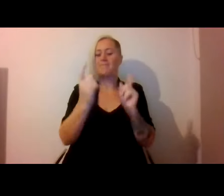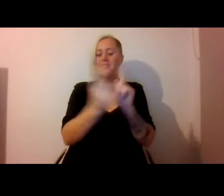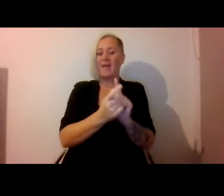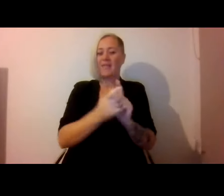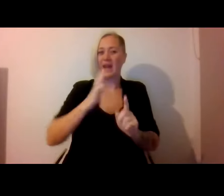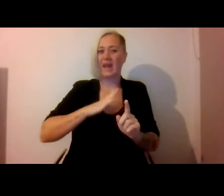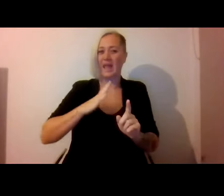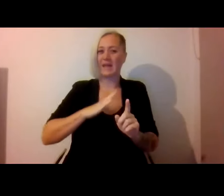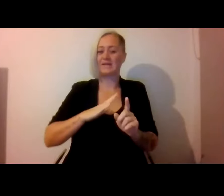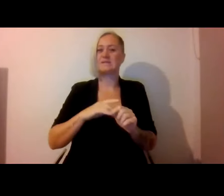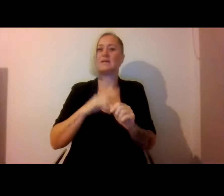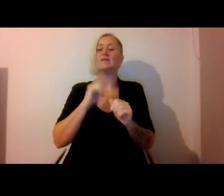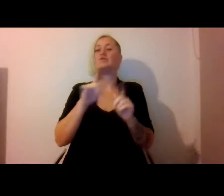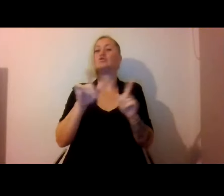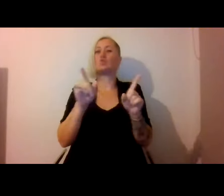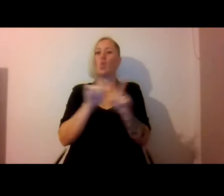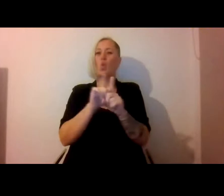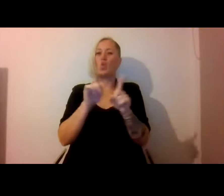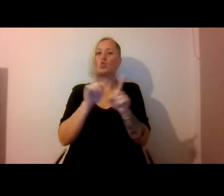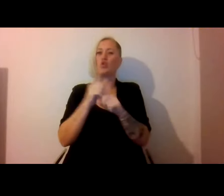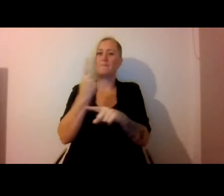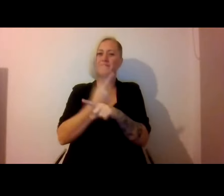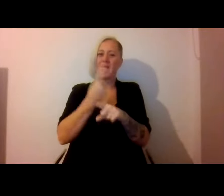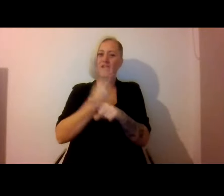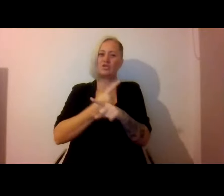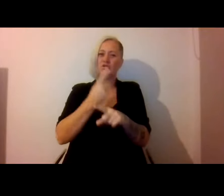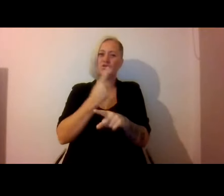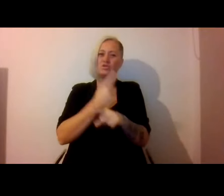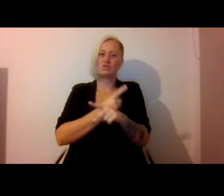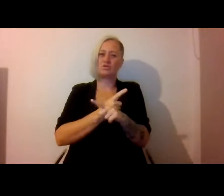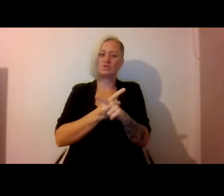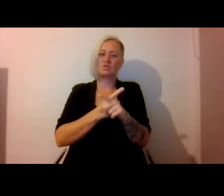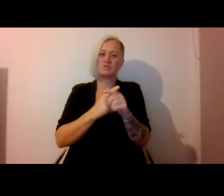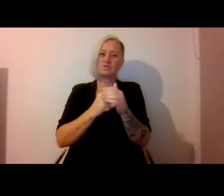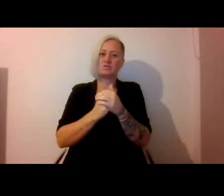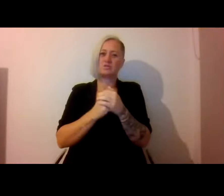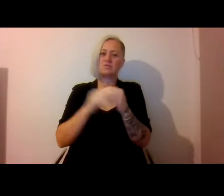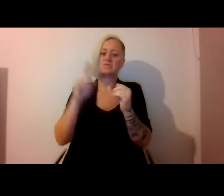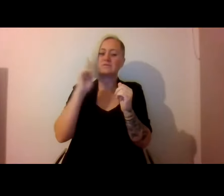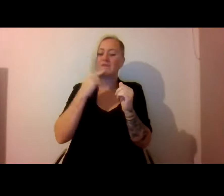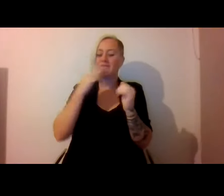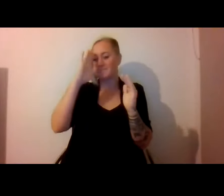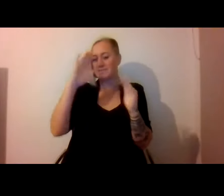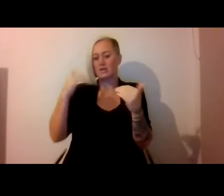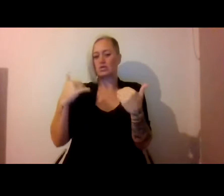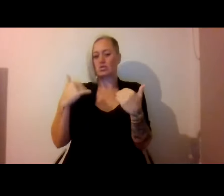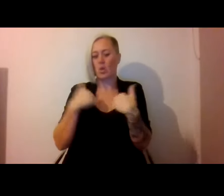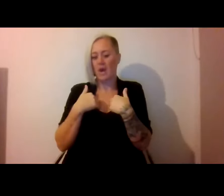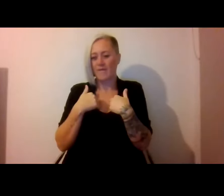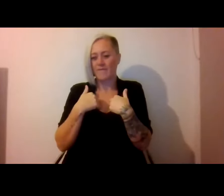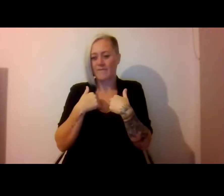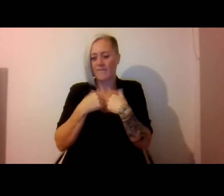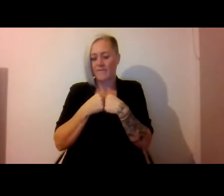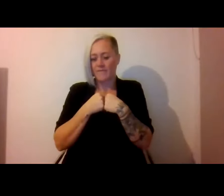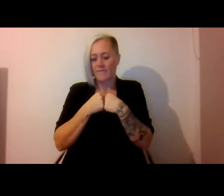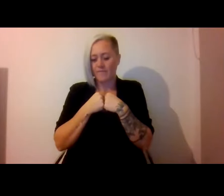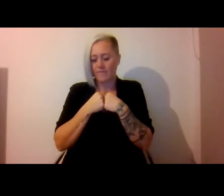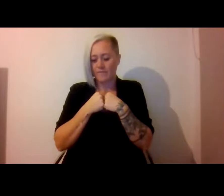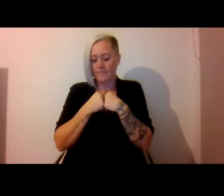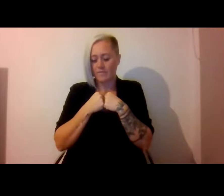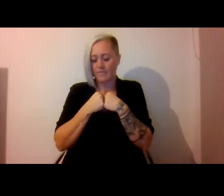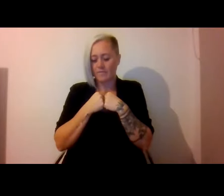she also mentions that there are mistakes that deaf mental health professionals do make, which is